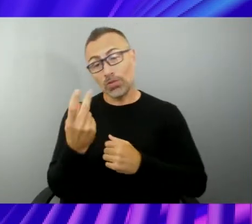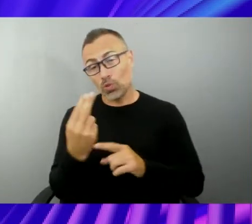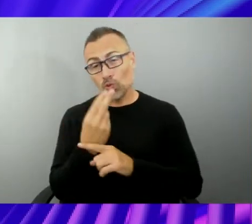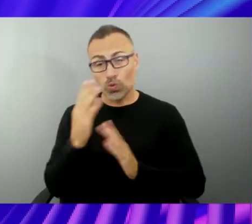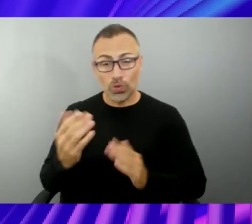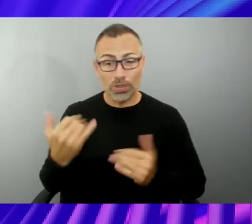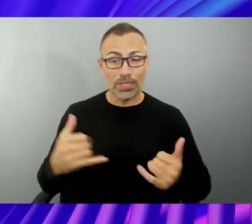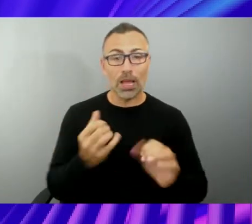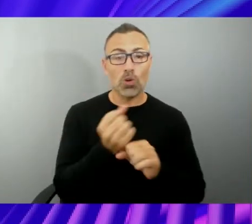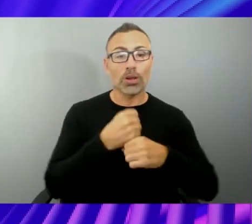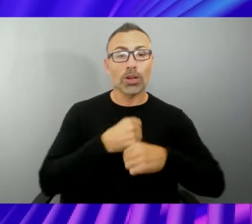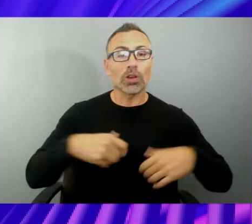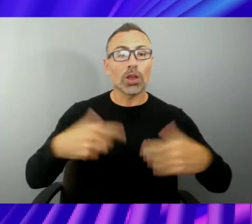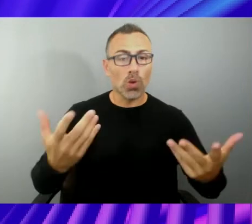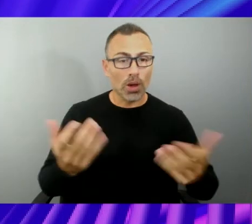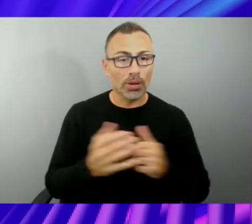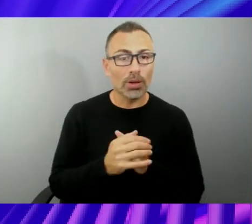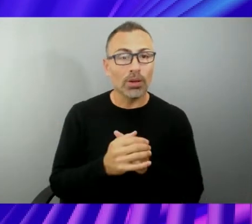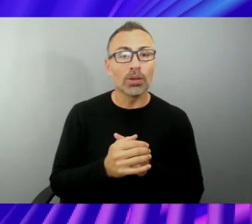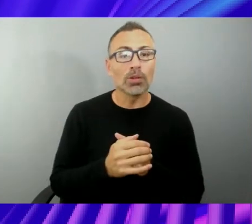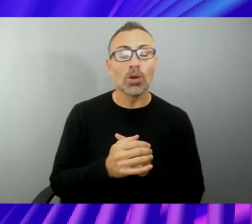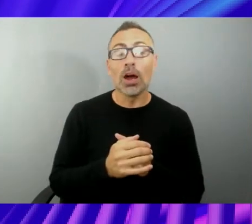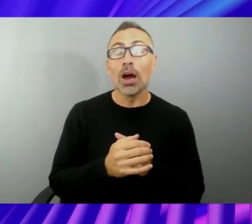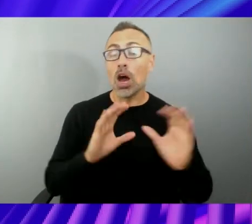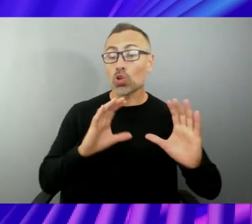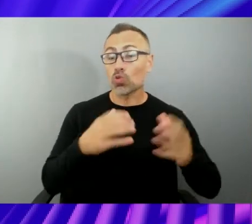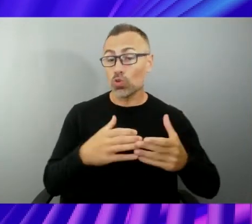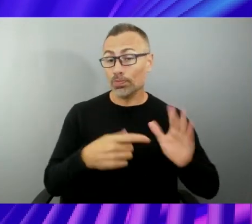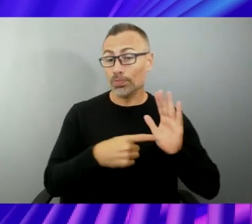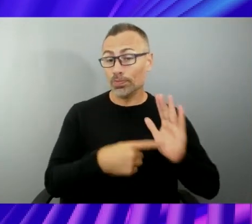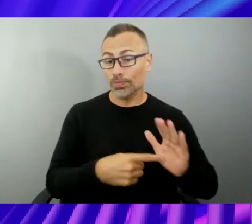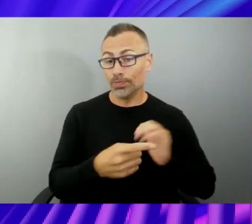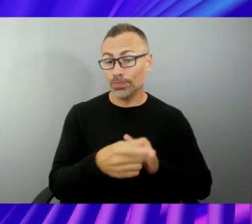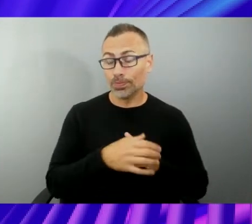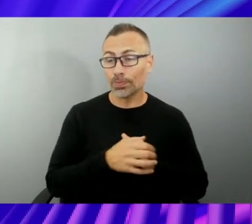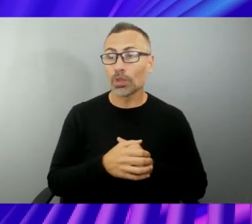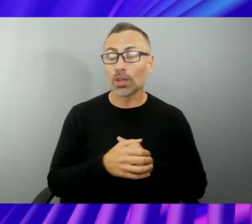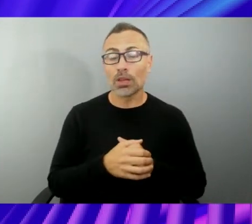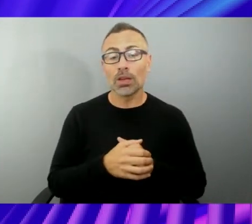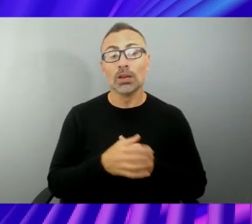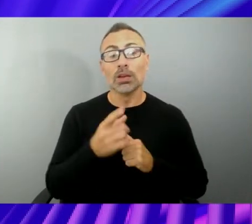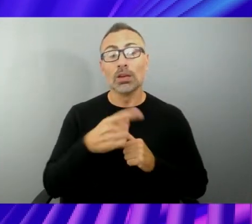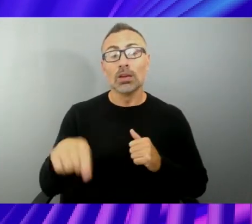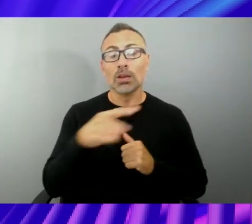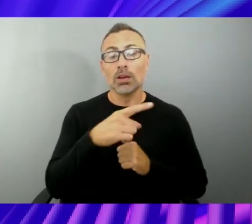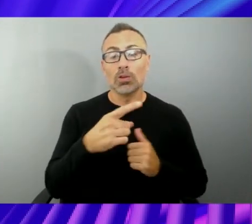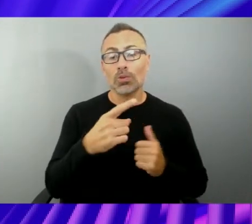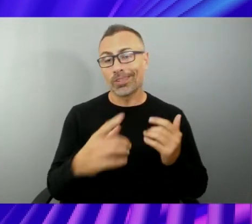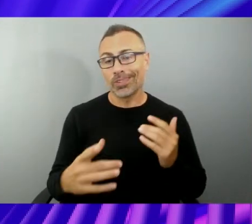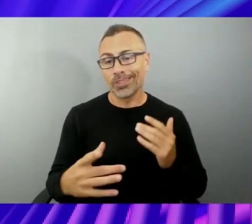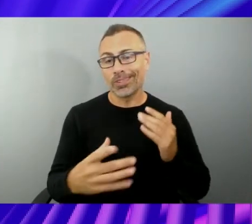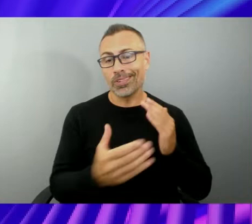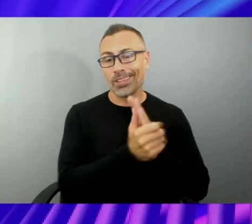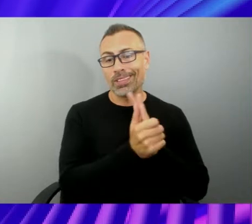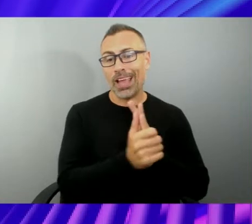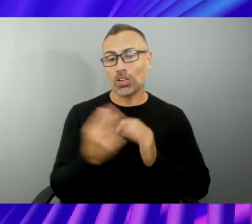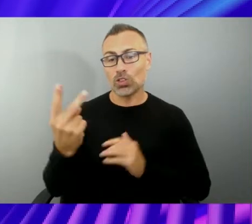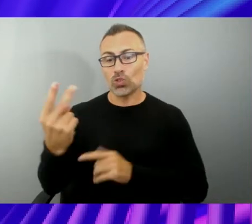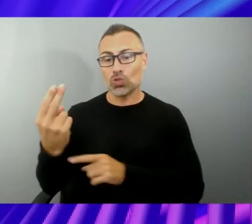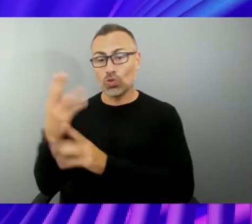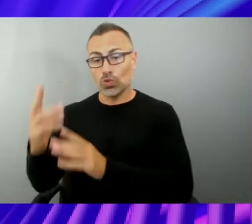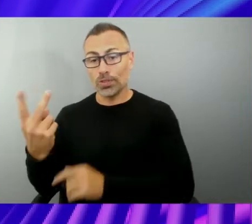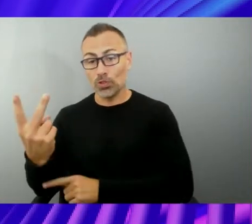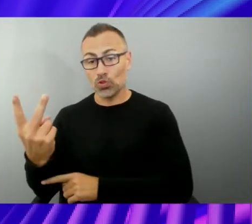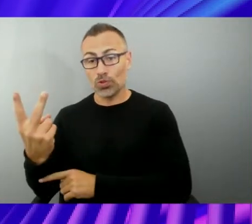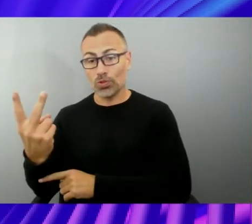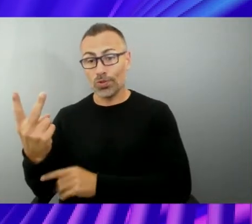create a sample group here. Where we are going to attach these two users which we created into